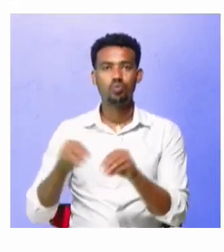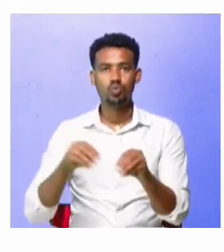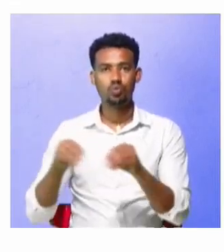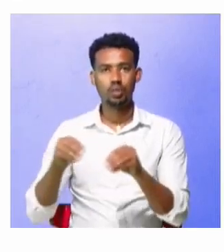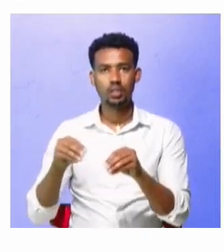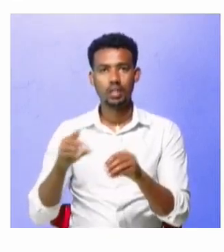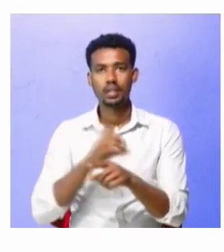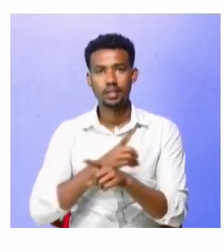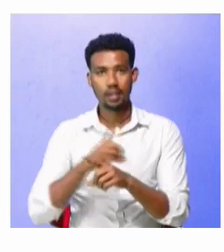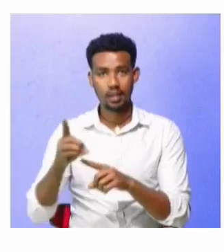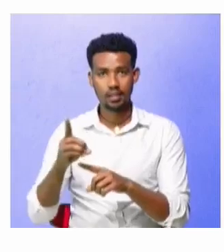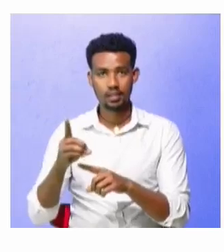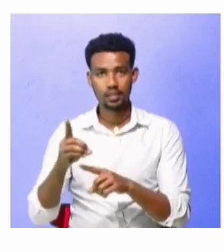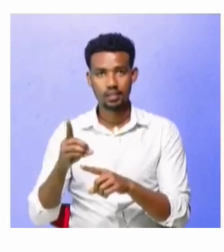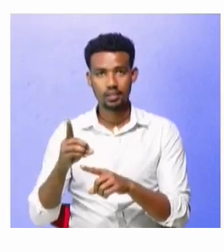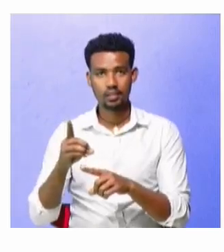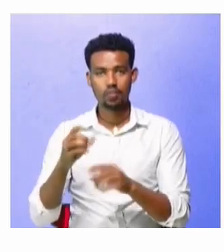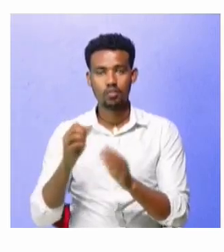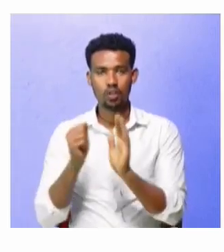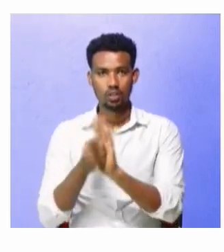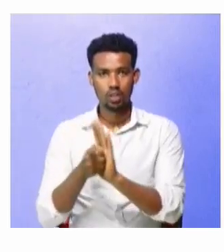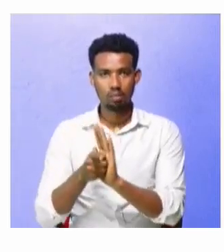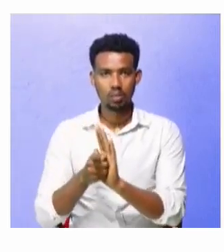direction are, for example,